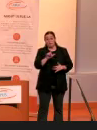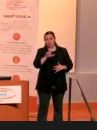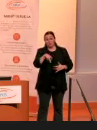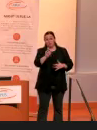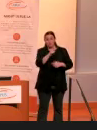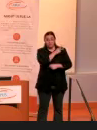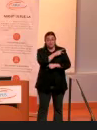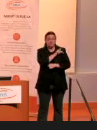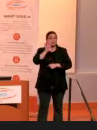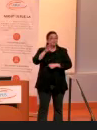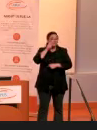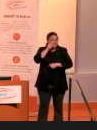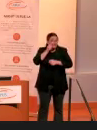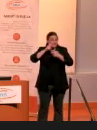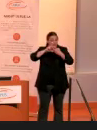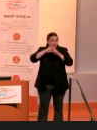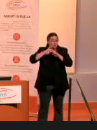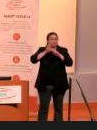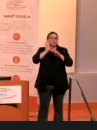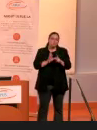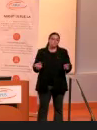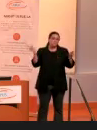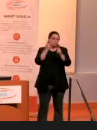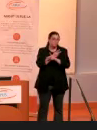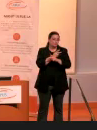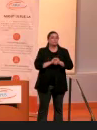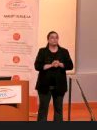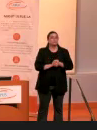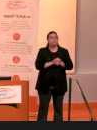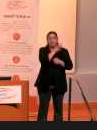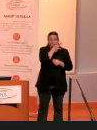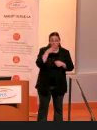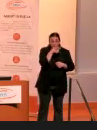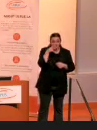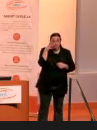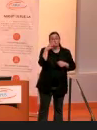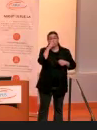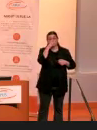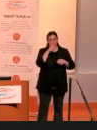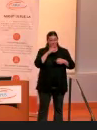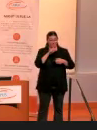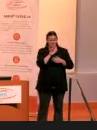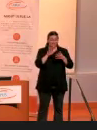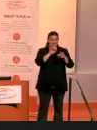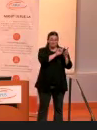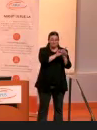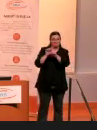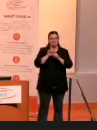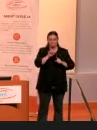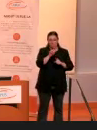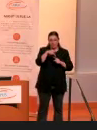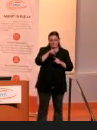skin disease. There's a variety of pesticides used in agriculture, which are associated with